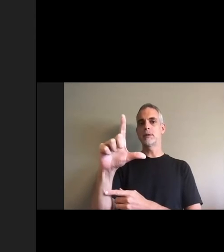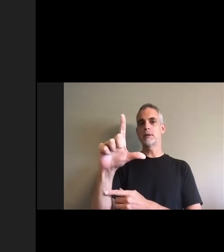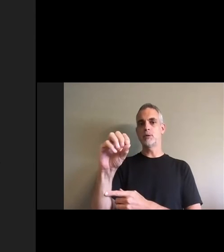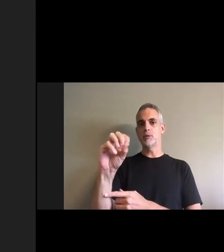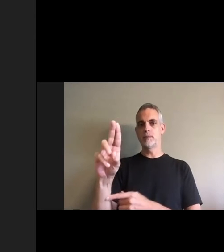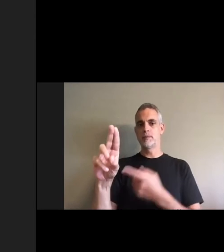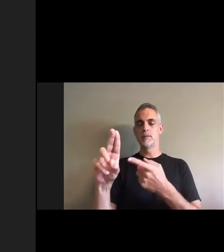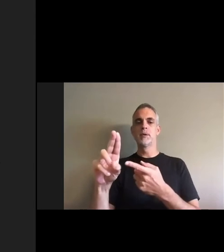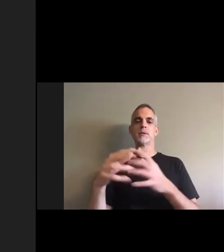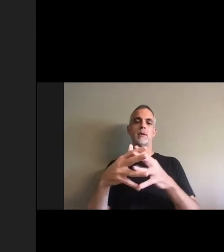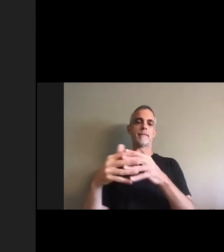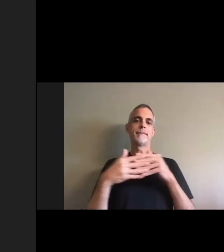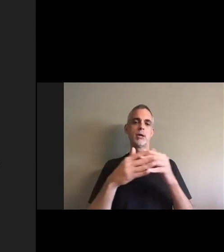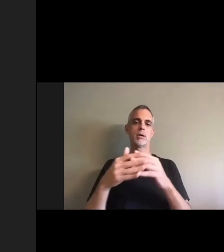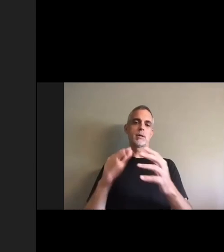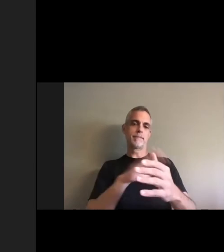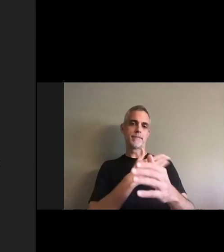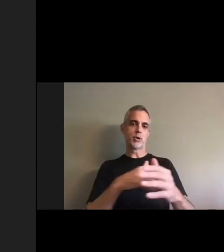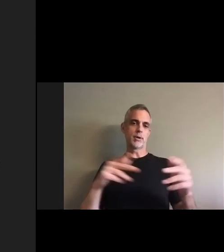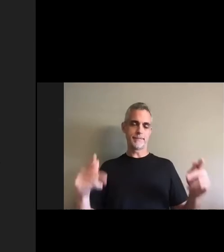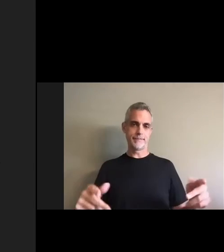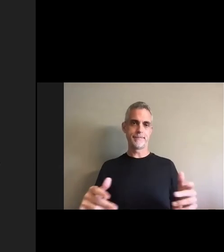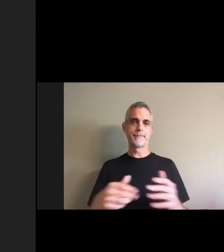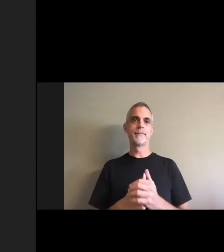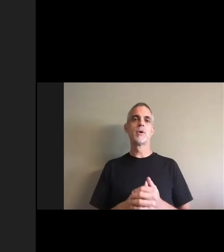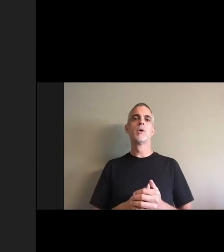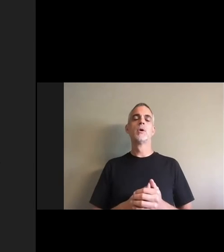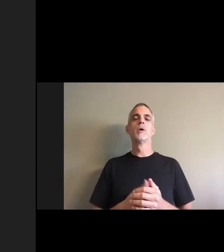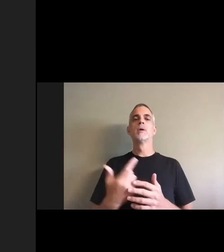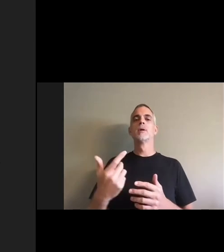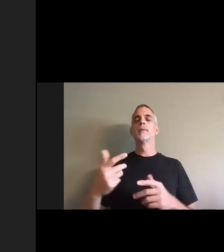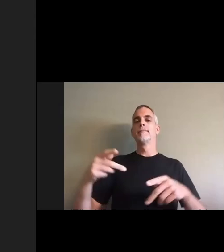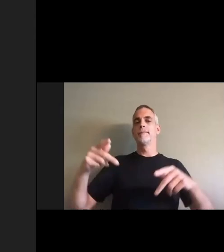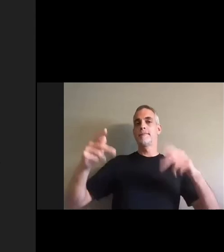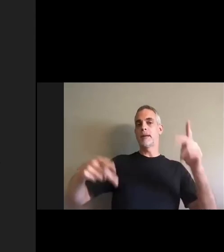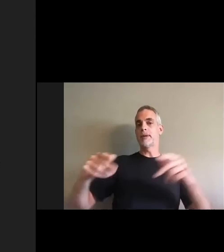last name Angelou, who is an American poet.